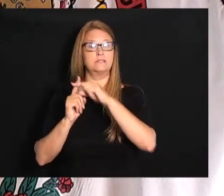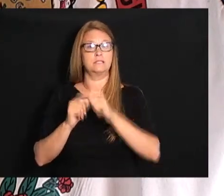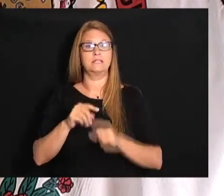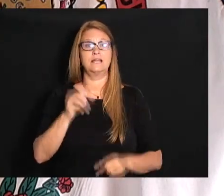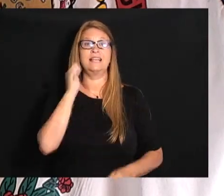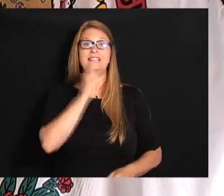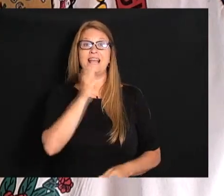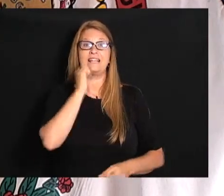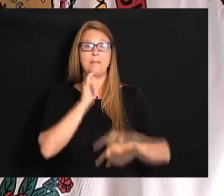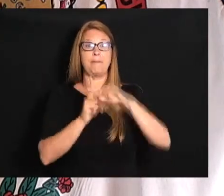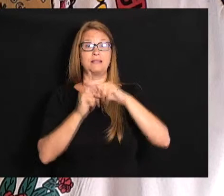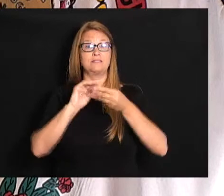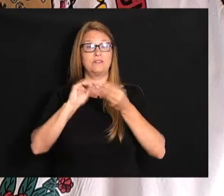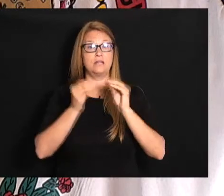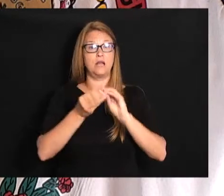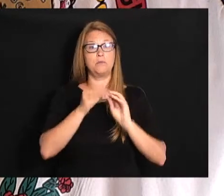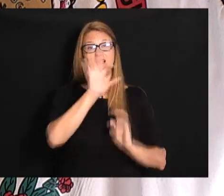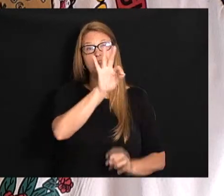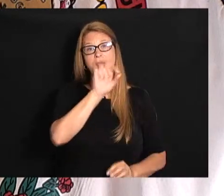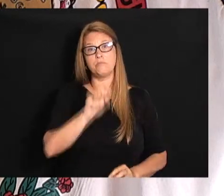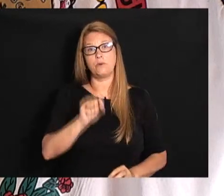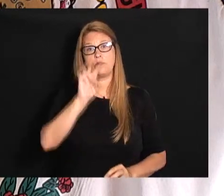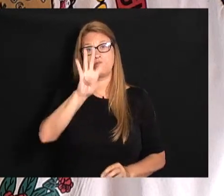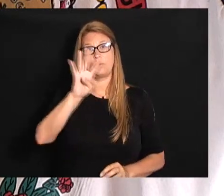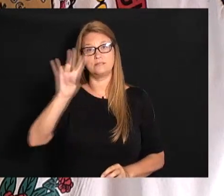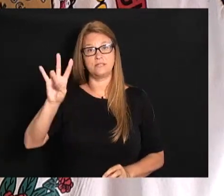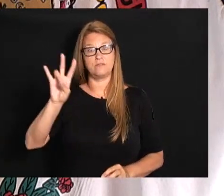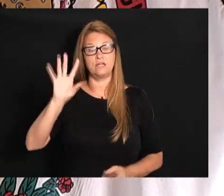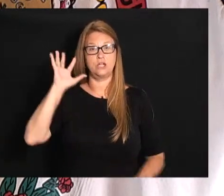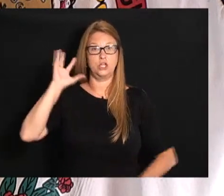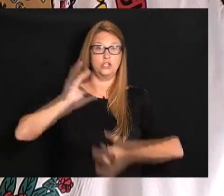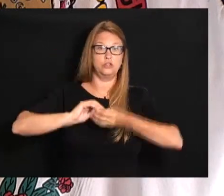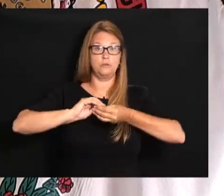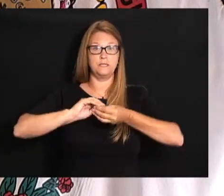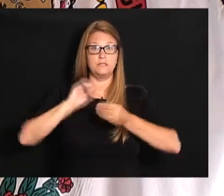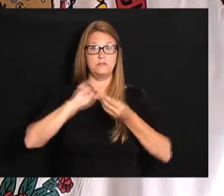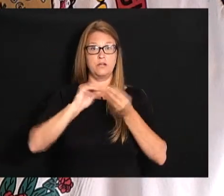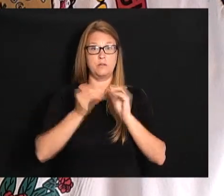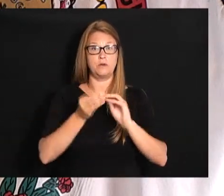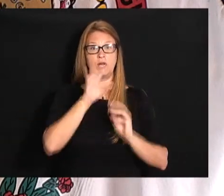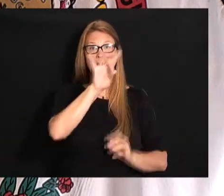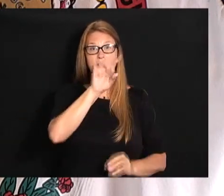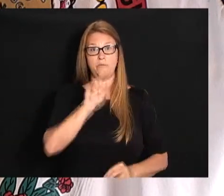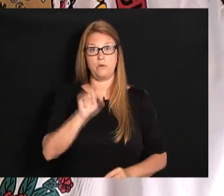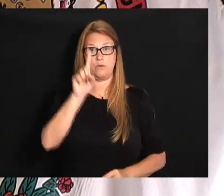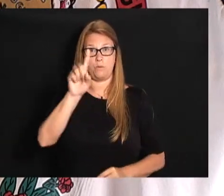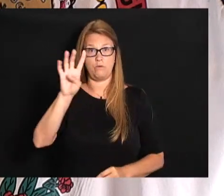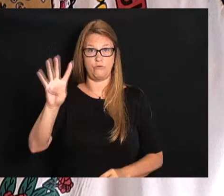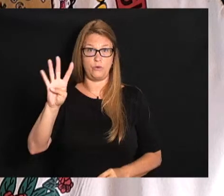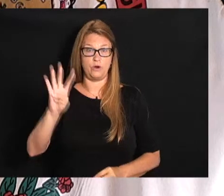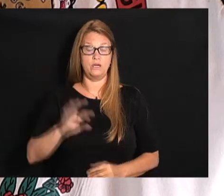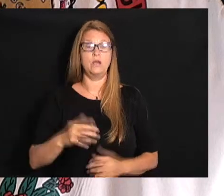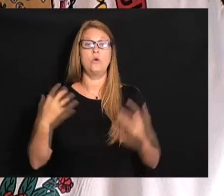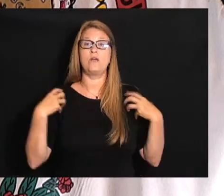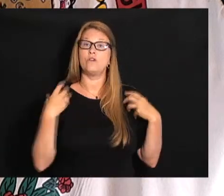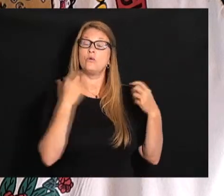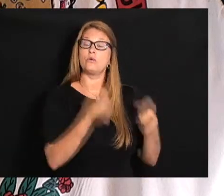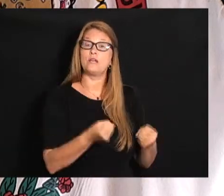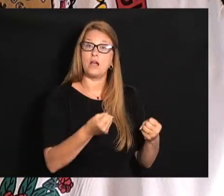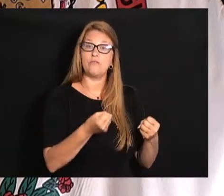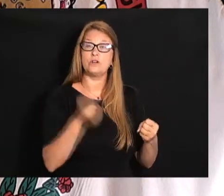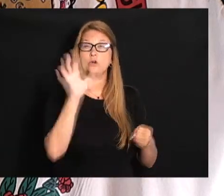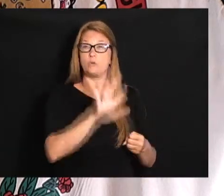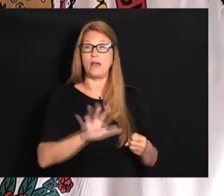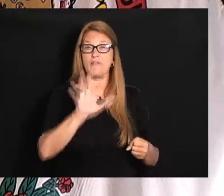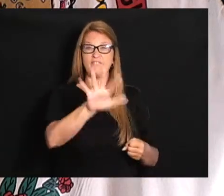daily positivity rate at 9.47, cumulative rate at 8.14. We have recovered cases right